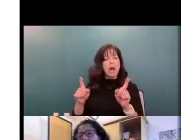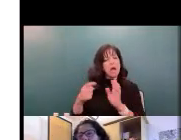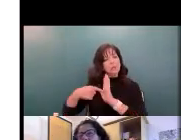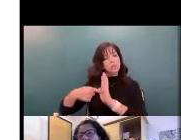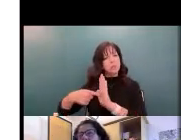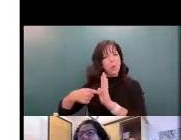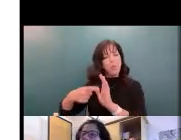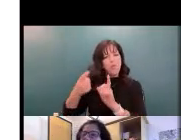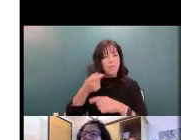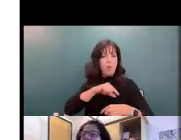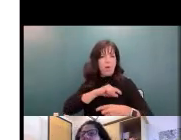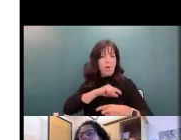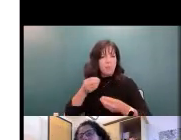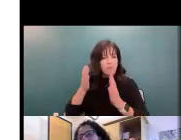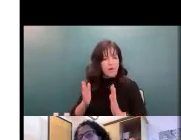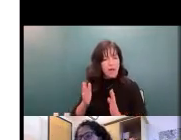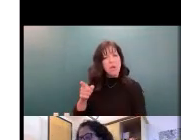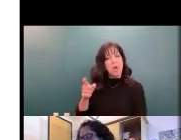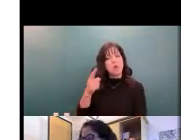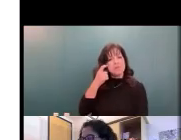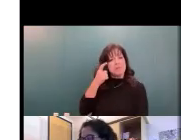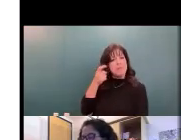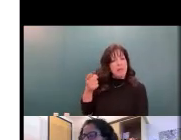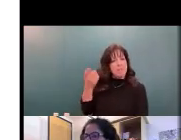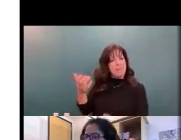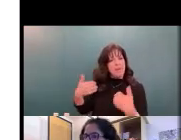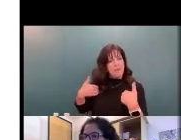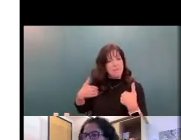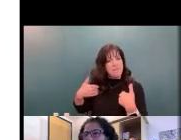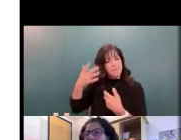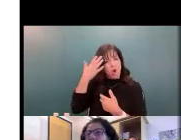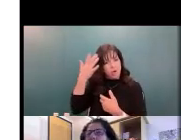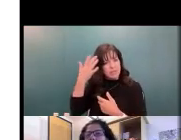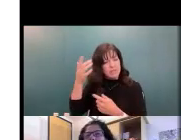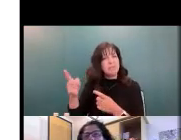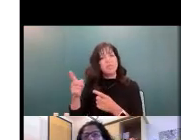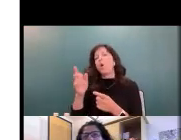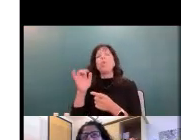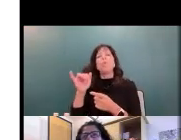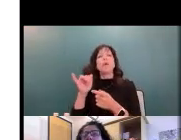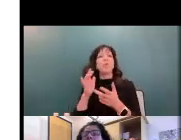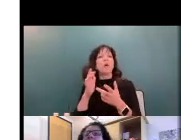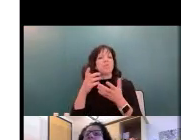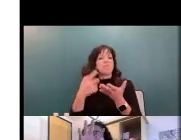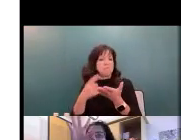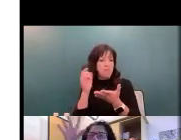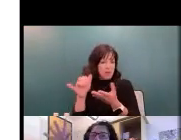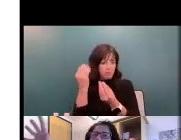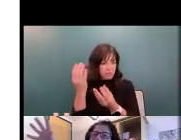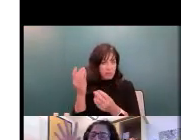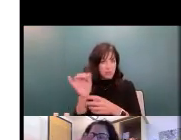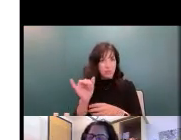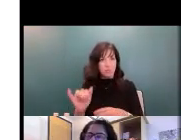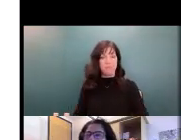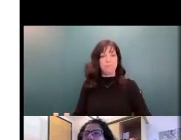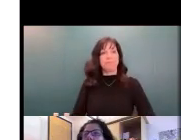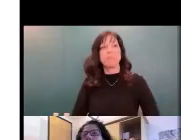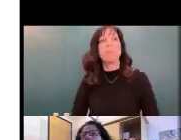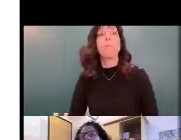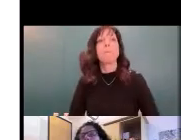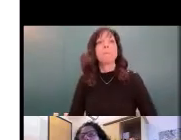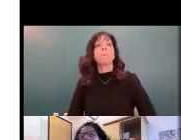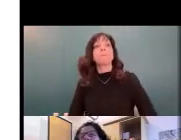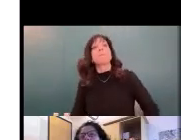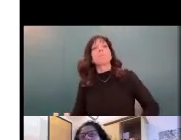from a qualified provider that they suspect the child is having autism. So we will capture that information as well. And then we are